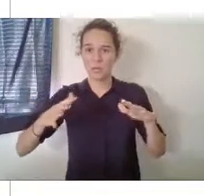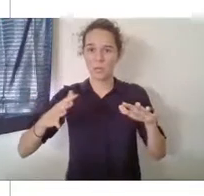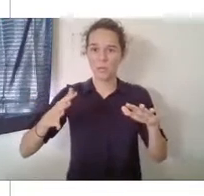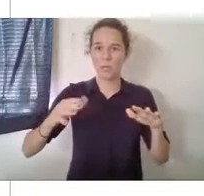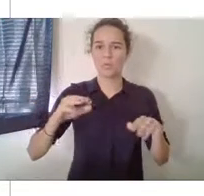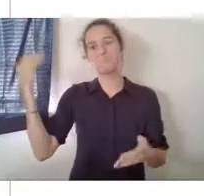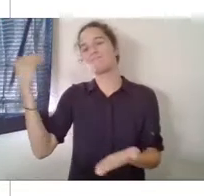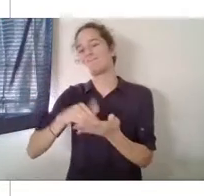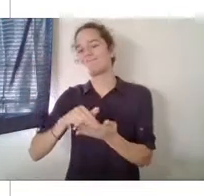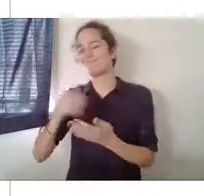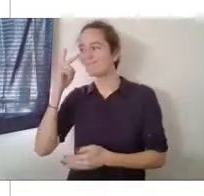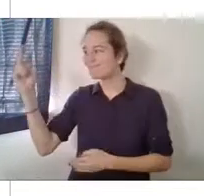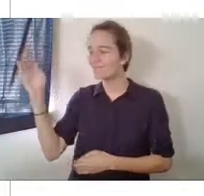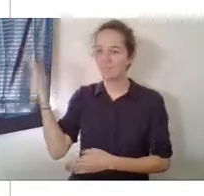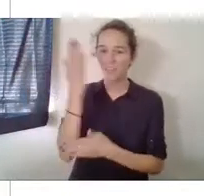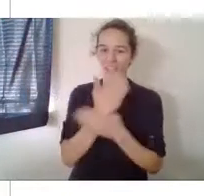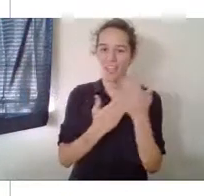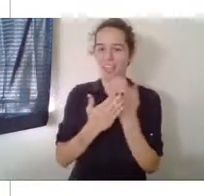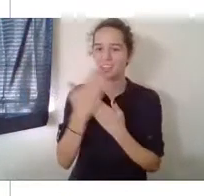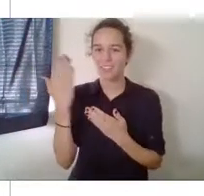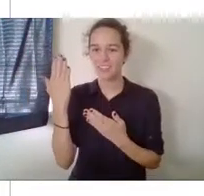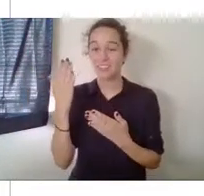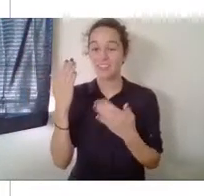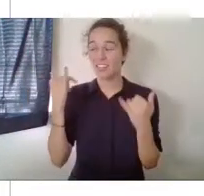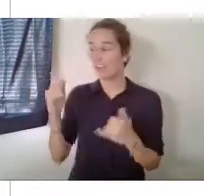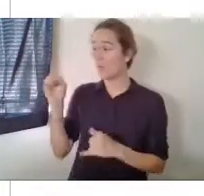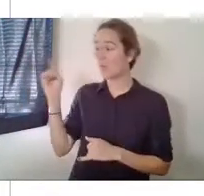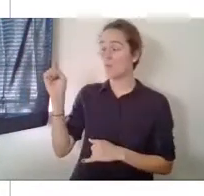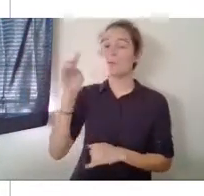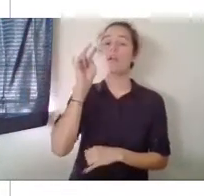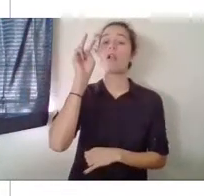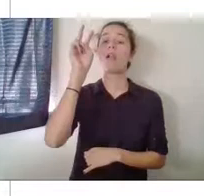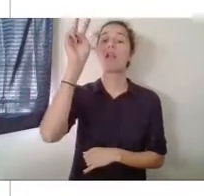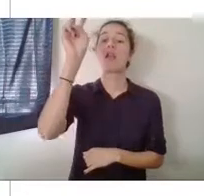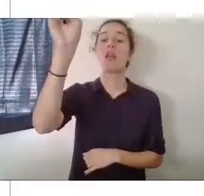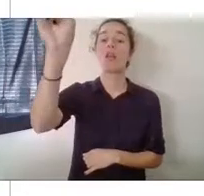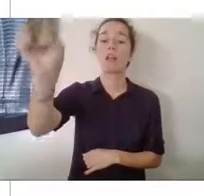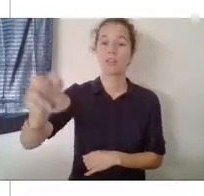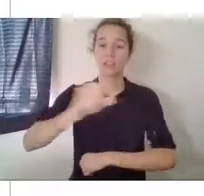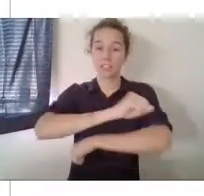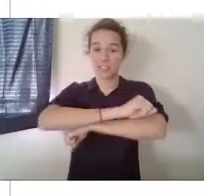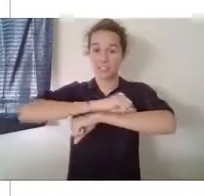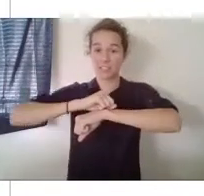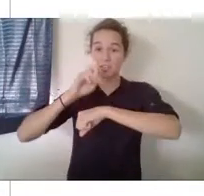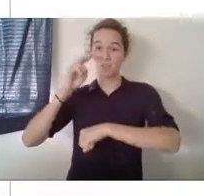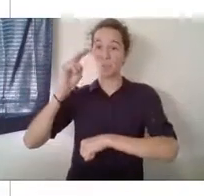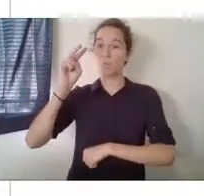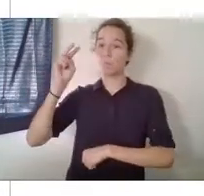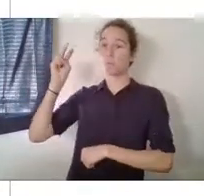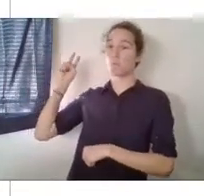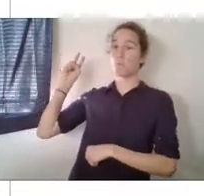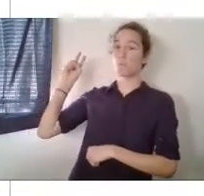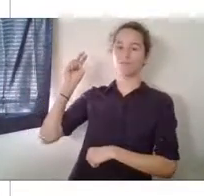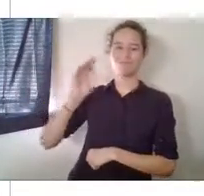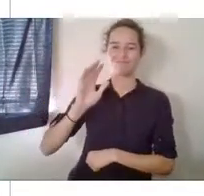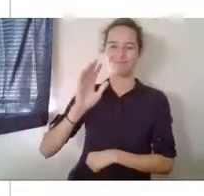now. And now I think he's looking at the back of the stage. That's the exact opposite place from where you want to actually look.